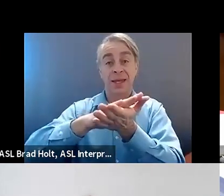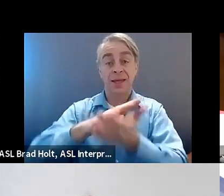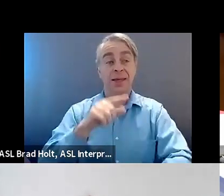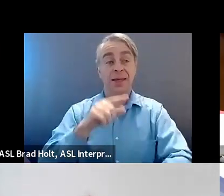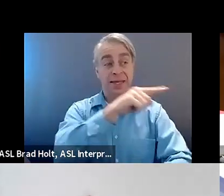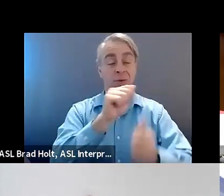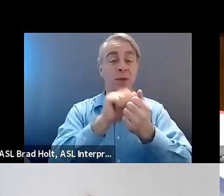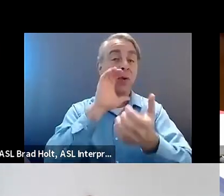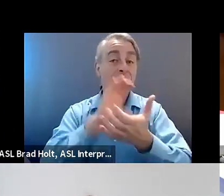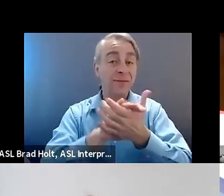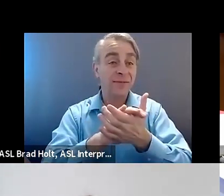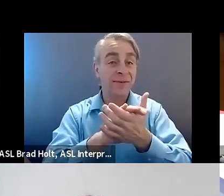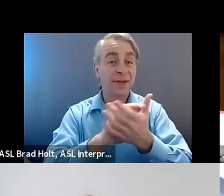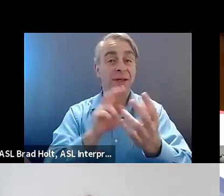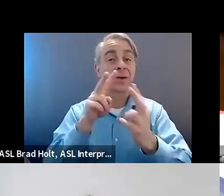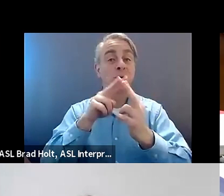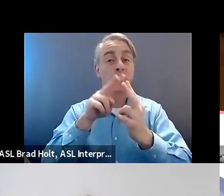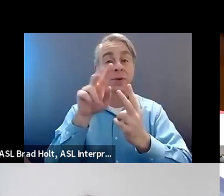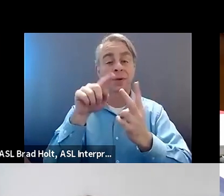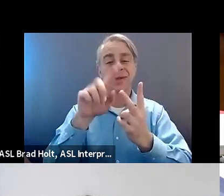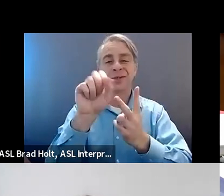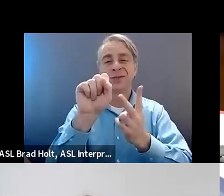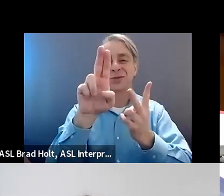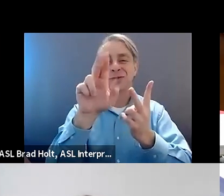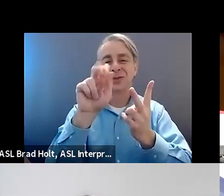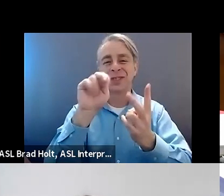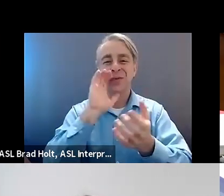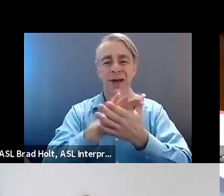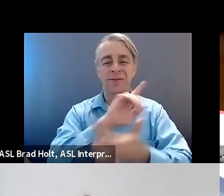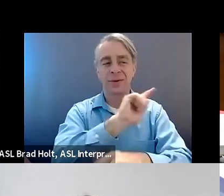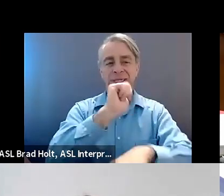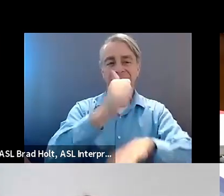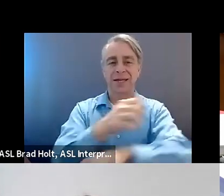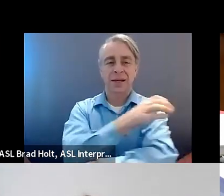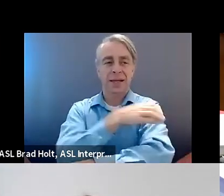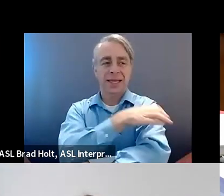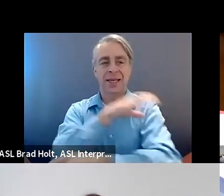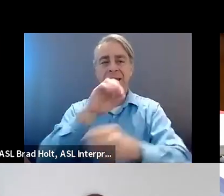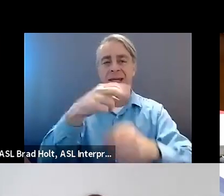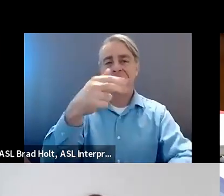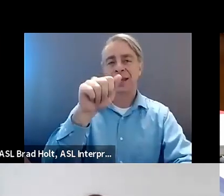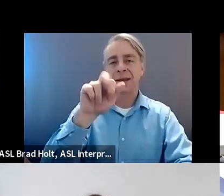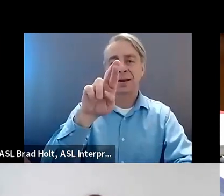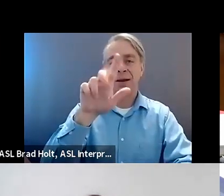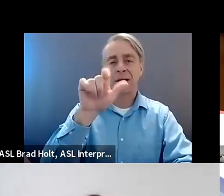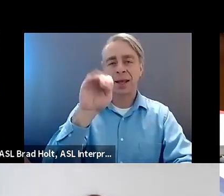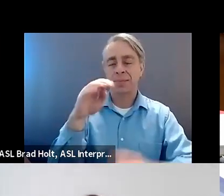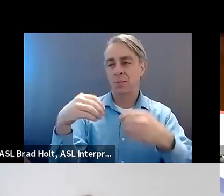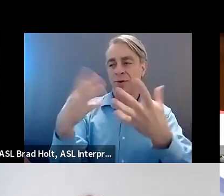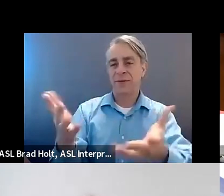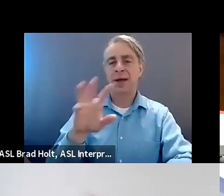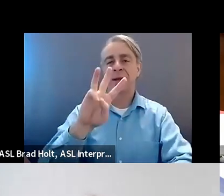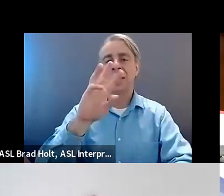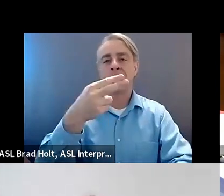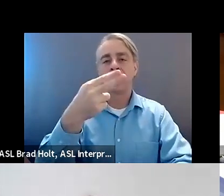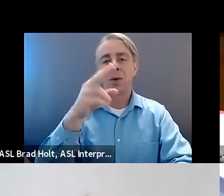established a clinic in Harlem where they offered holistic supports for children. And then many, many